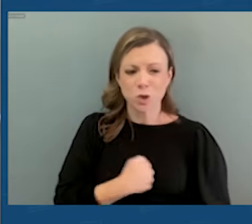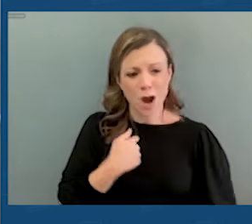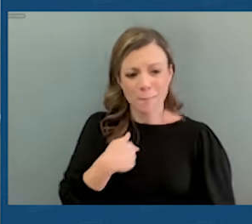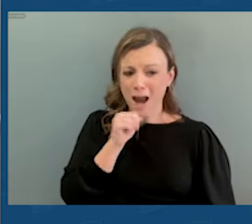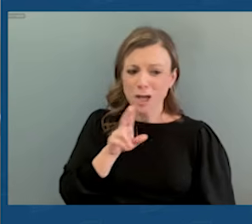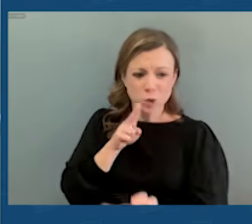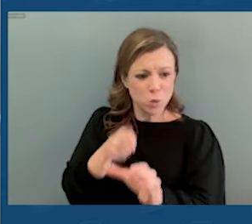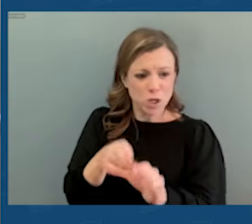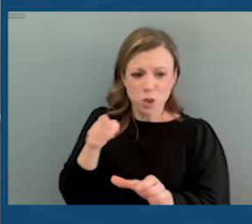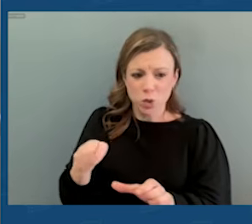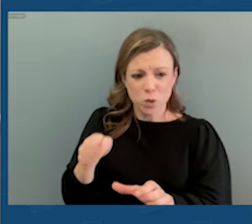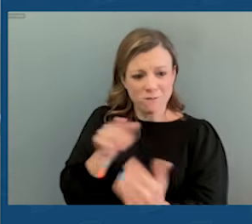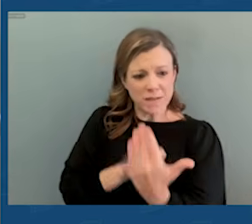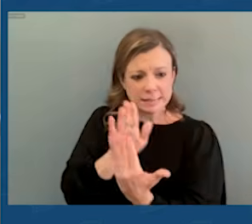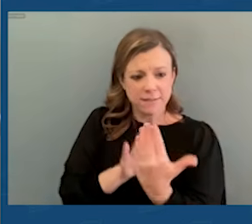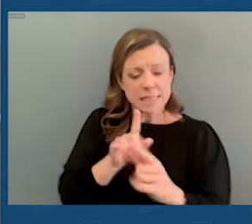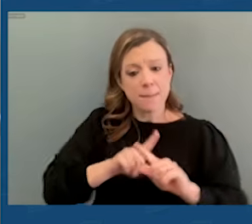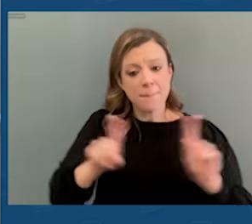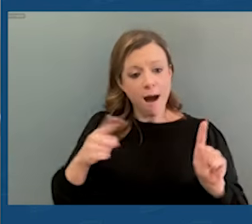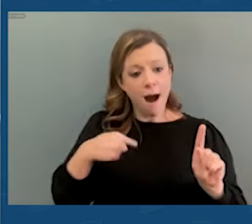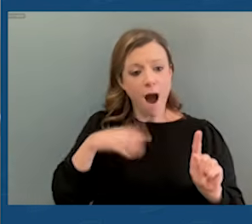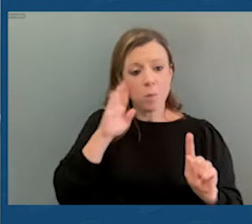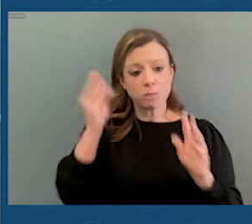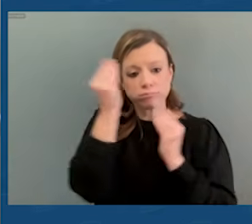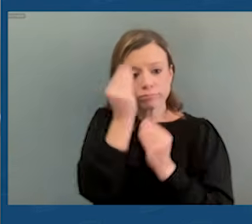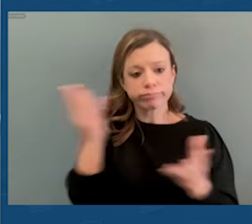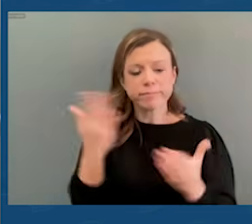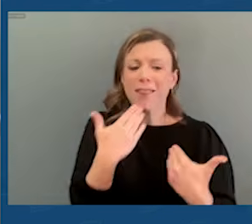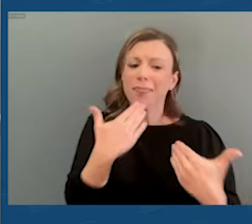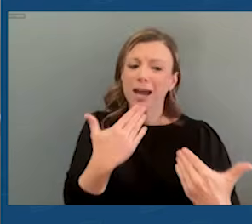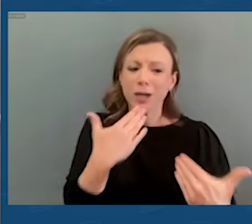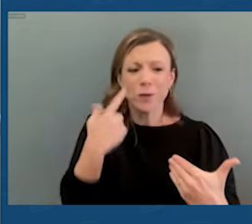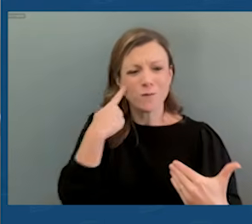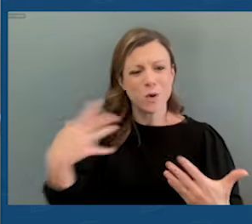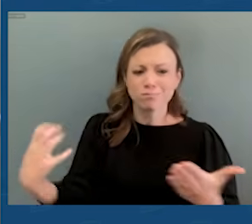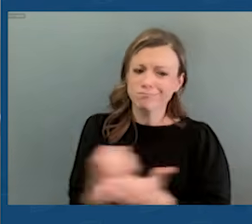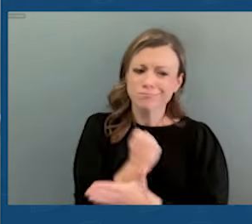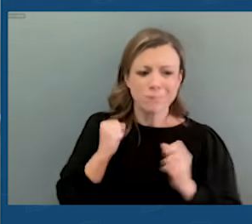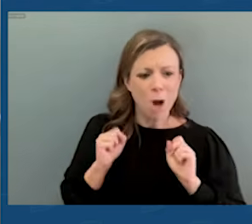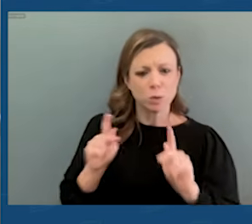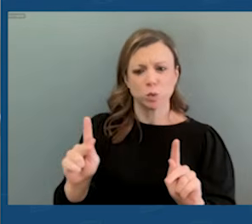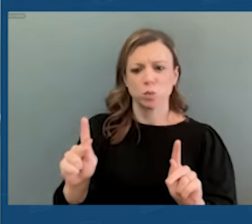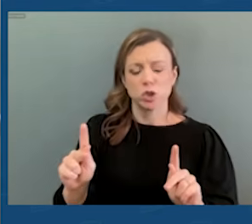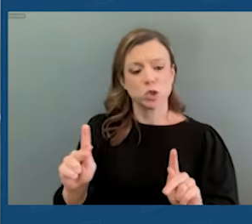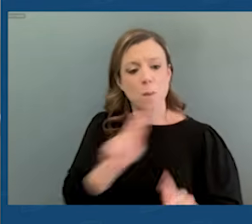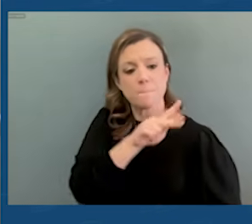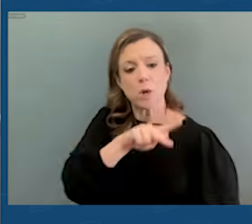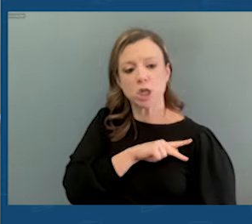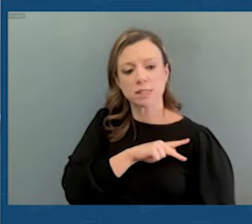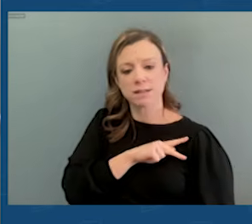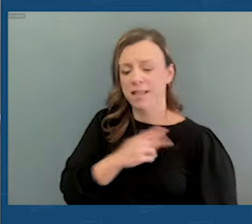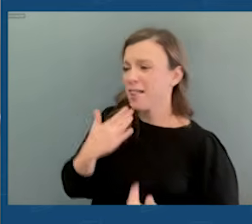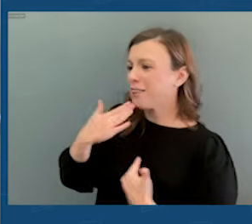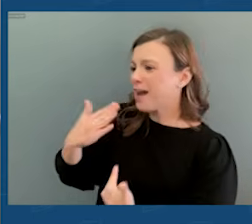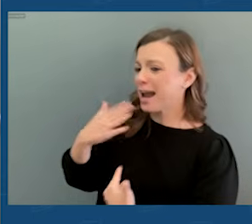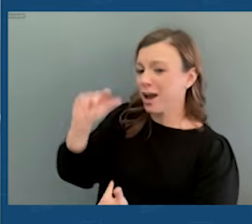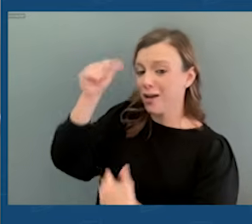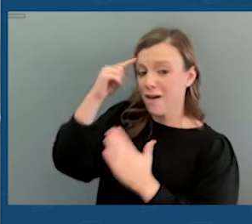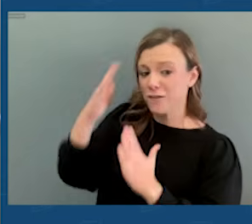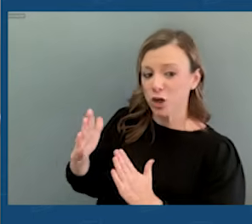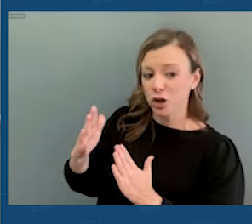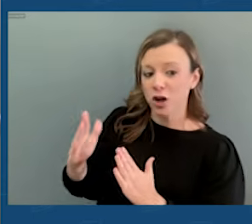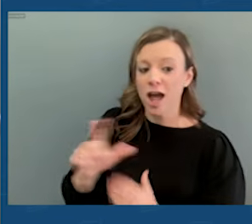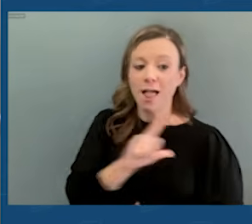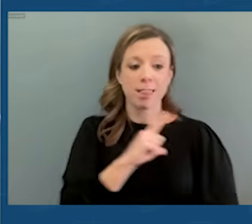but let me say that I want to thank you for giving me this opportunity to personally thank the governor and our